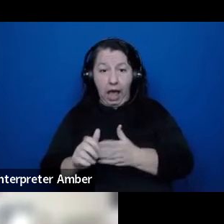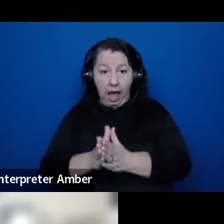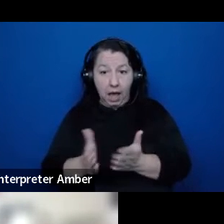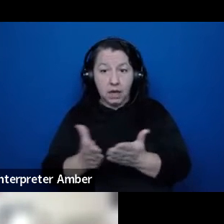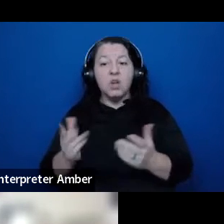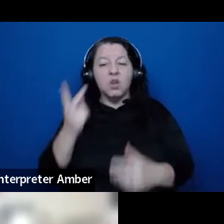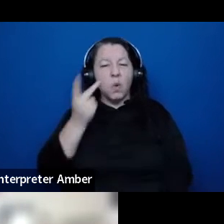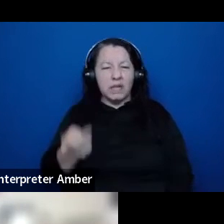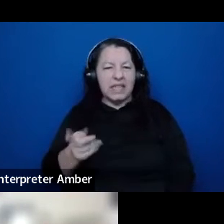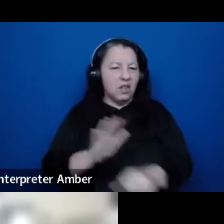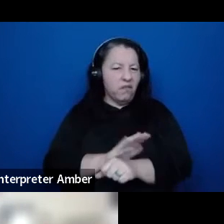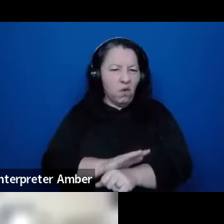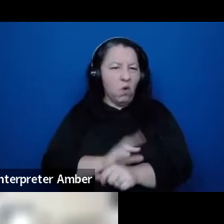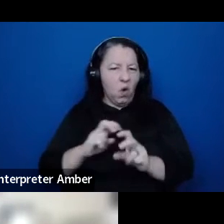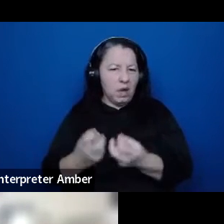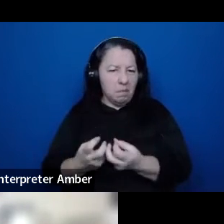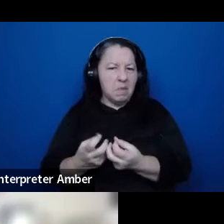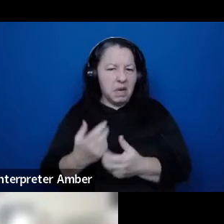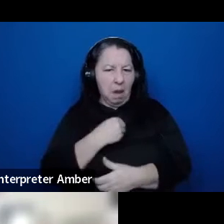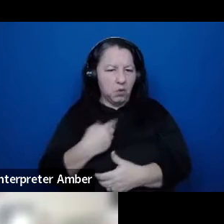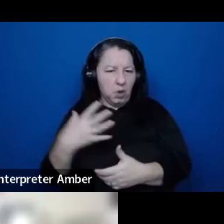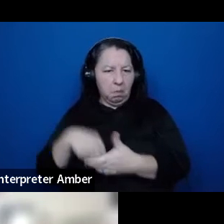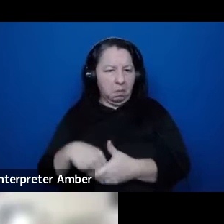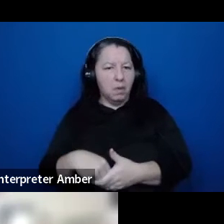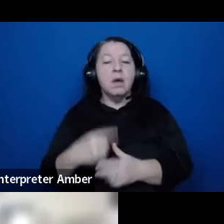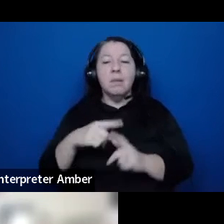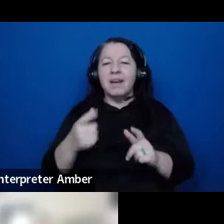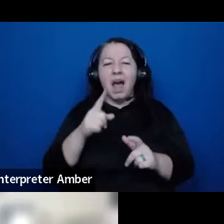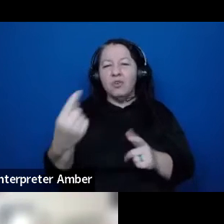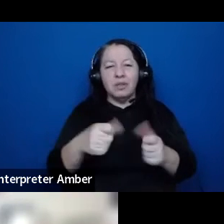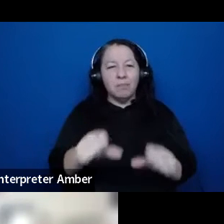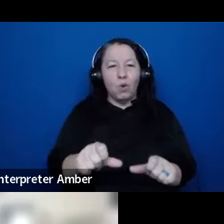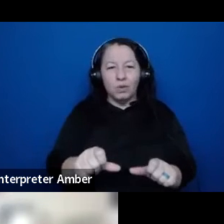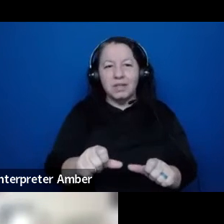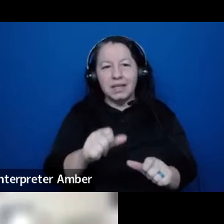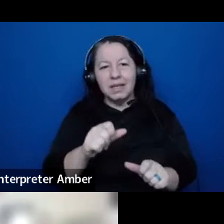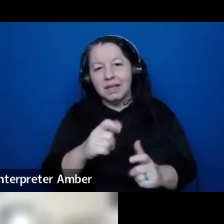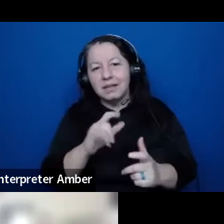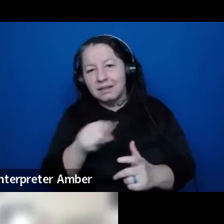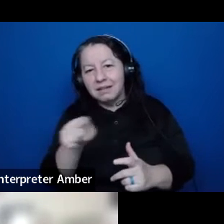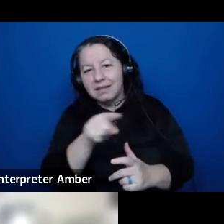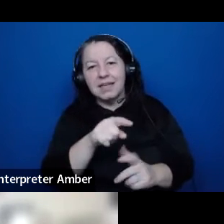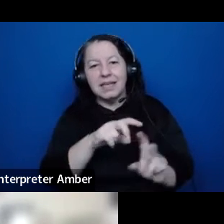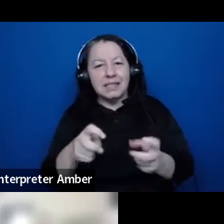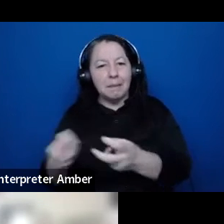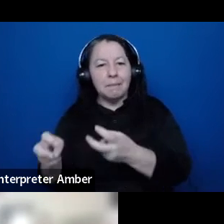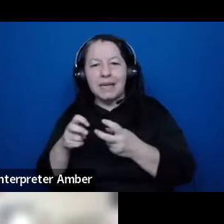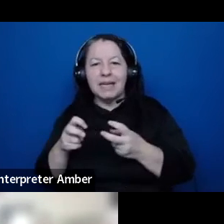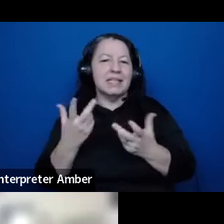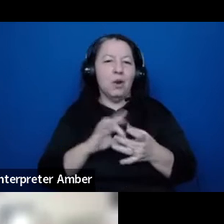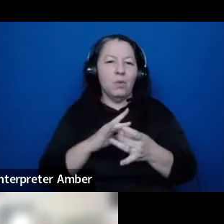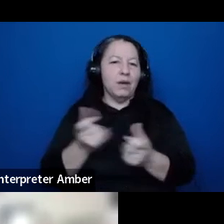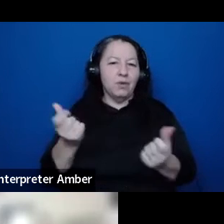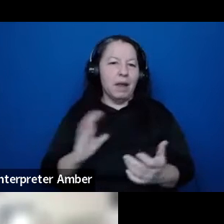if you don't, I just posted the ones related to a lot of the issues we're talking about that are on the DD